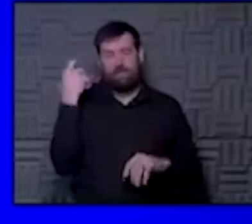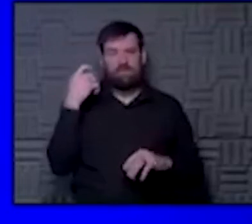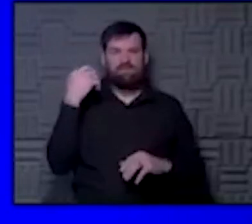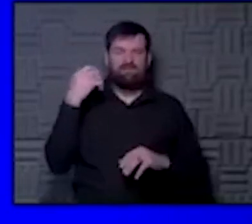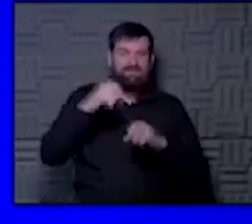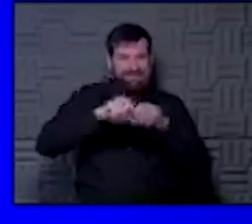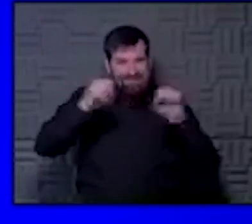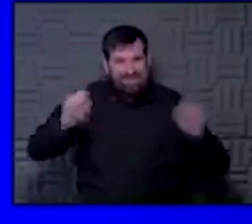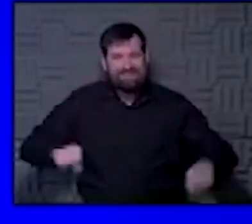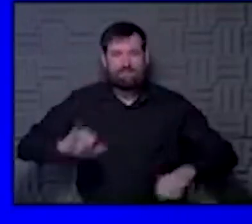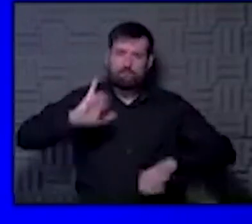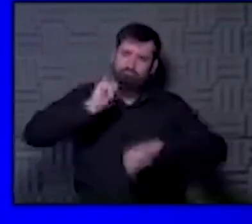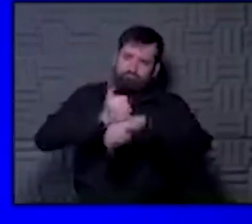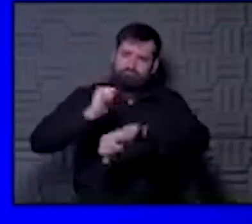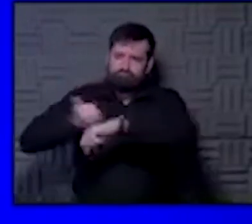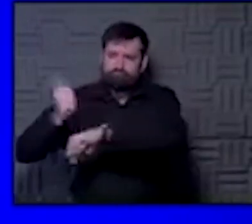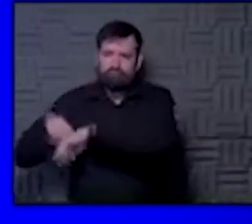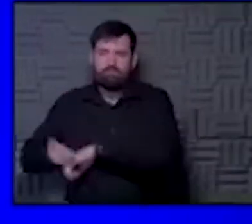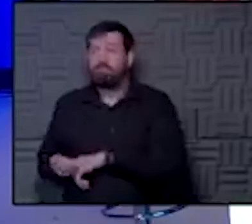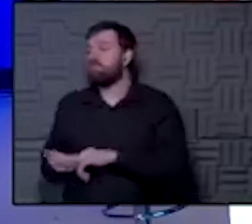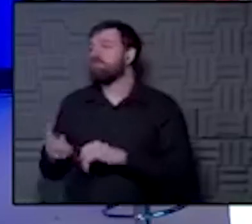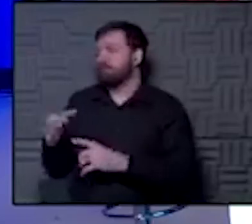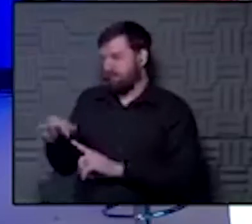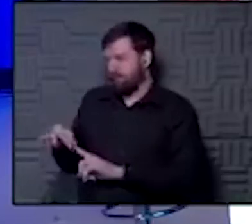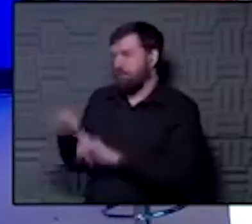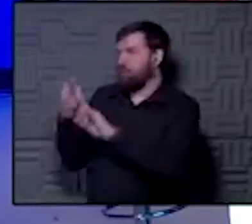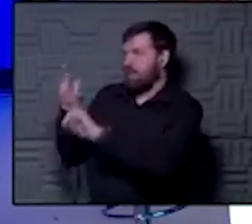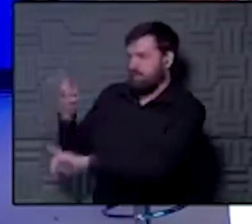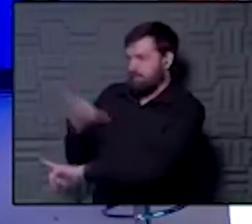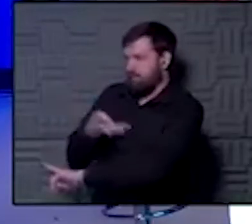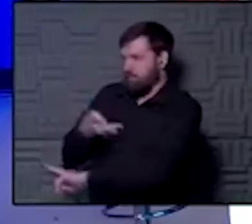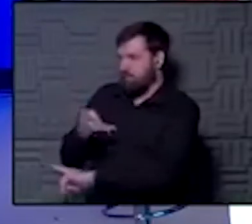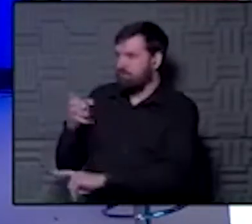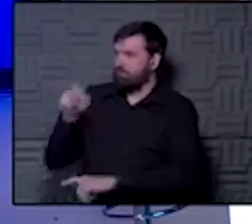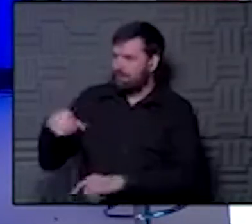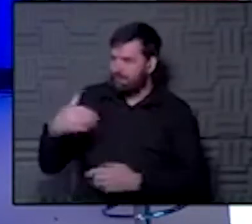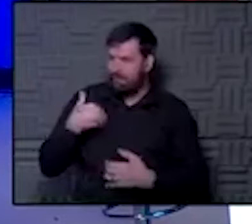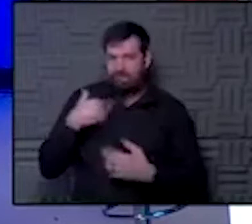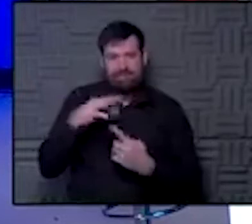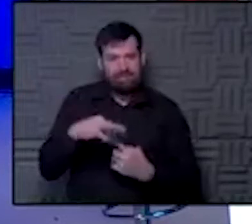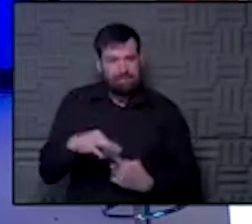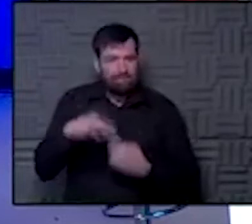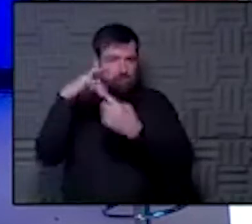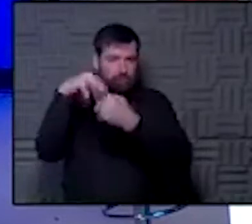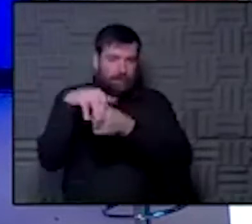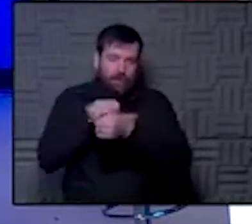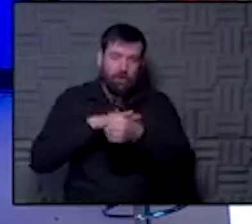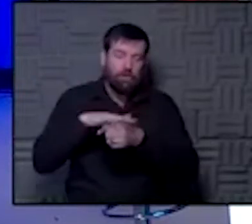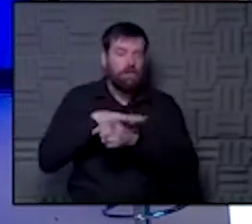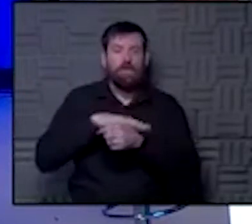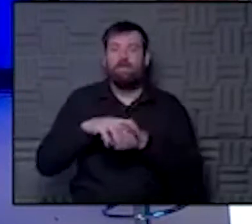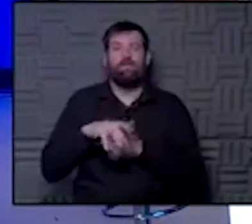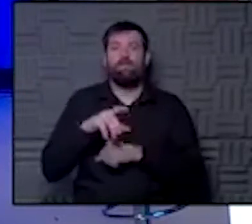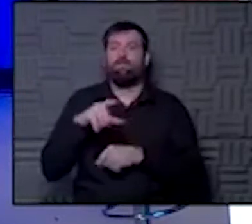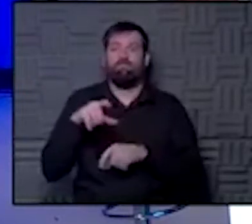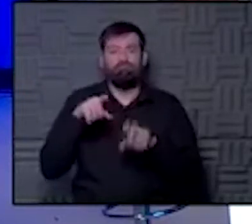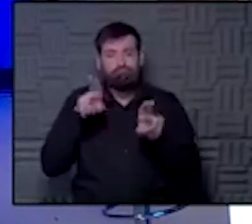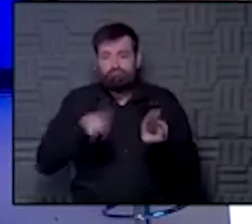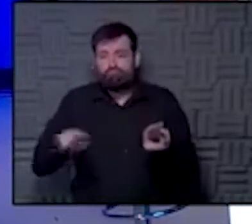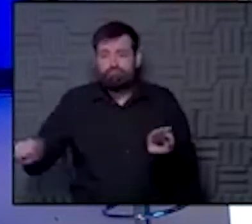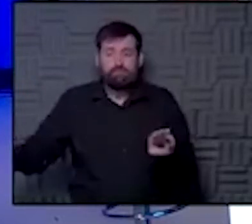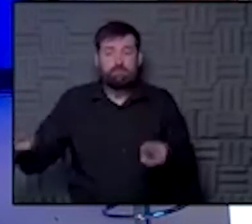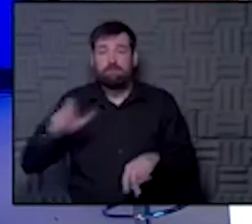needed and the time it takes. Right. So, it is a specialized infusion, right? And you have to have a specialized treatment area. You can't put these patients next to